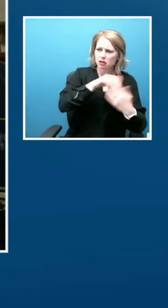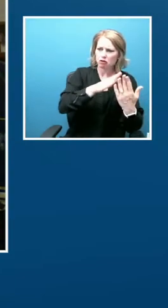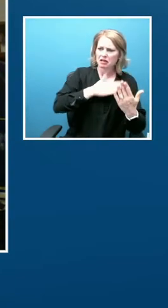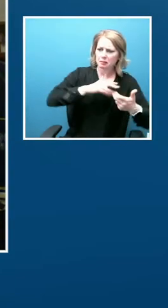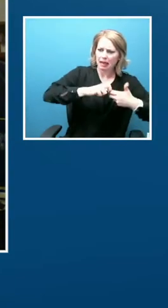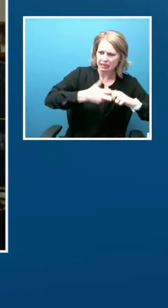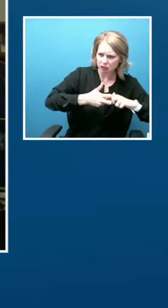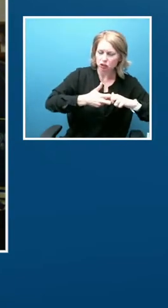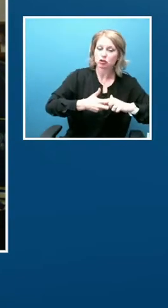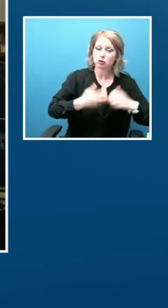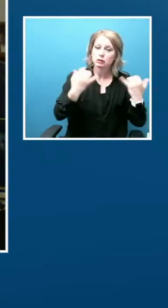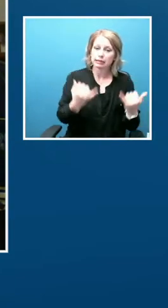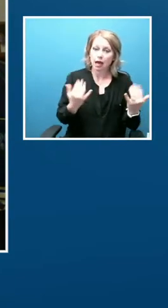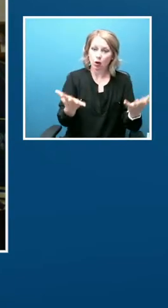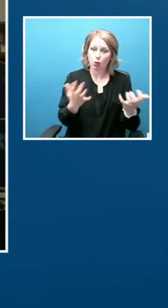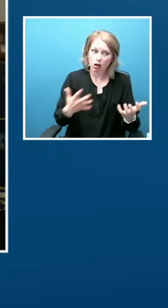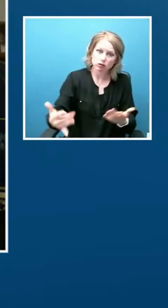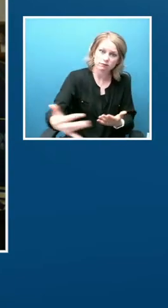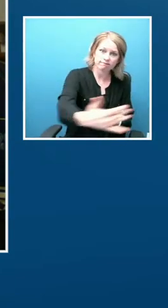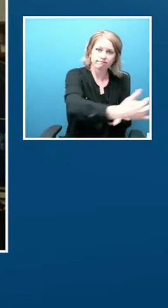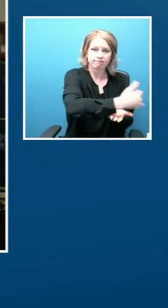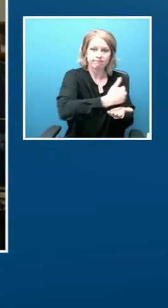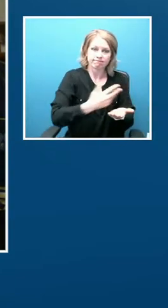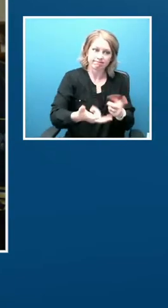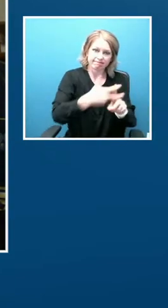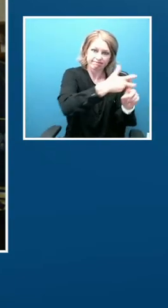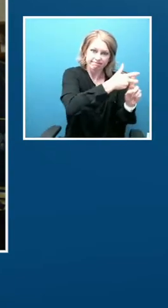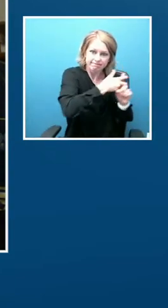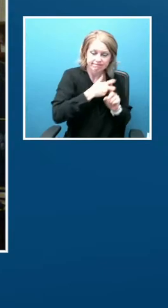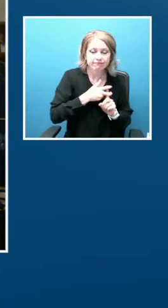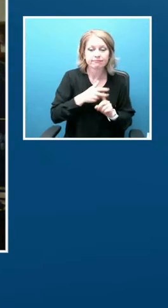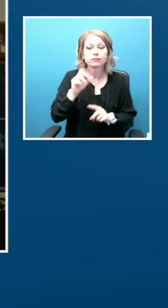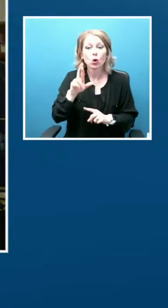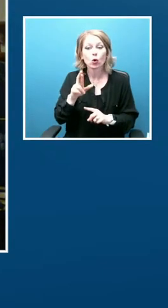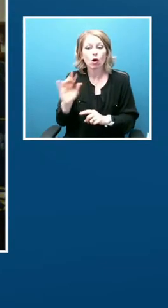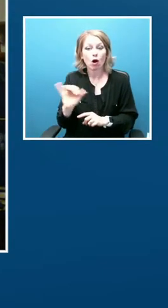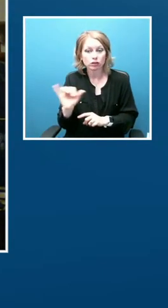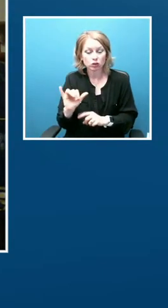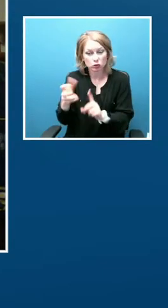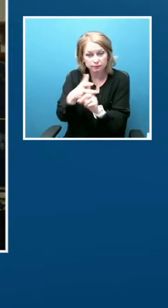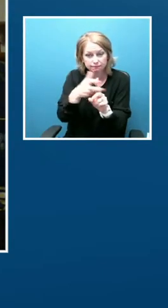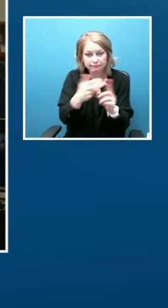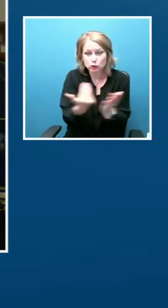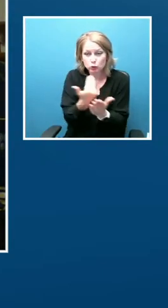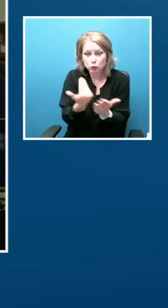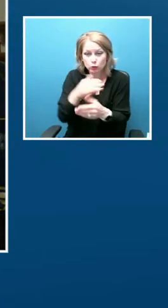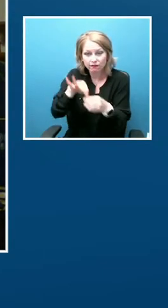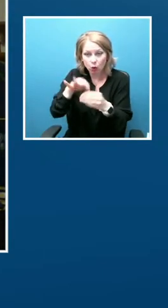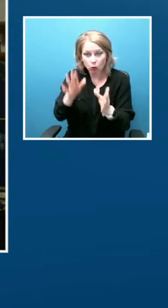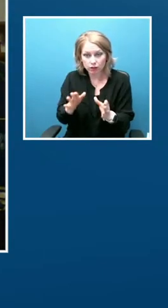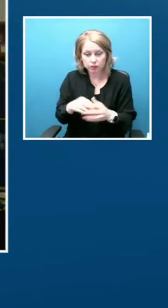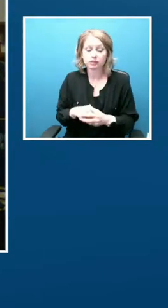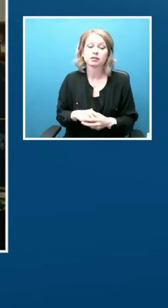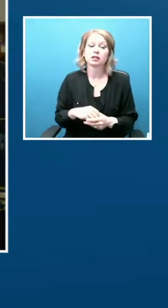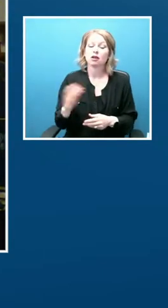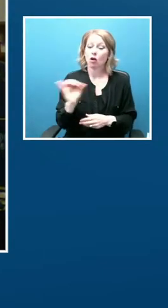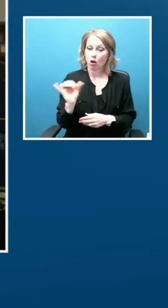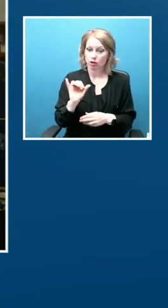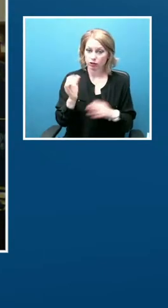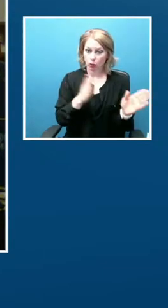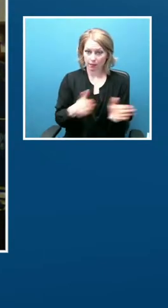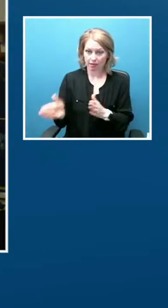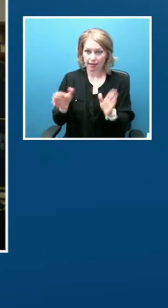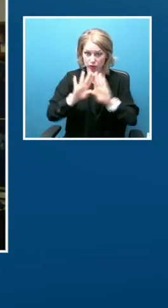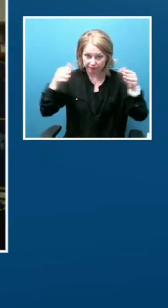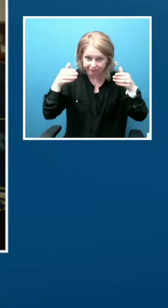new voters who have not been involved in past elections. In addition, that plan is also heavily focused on